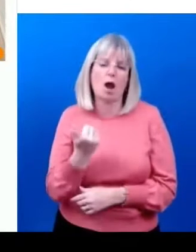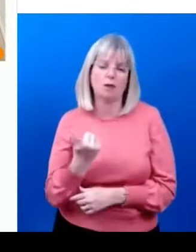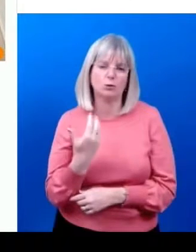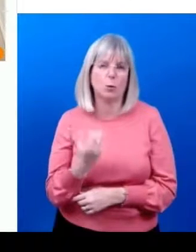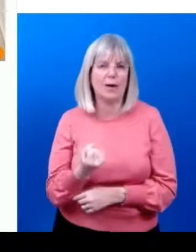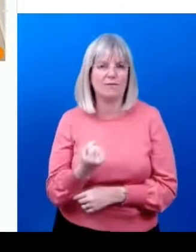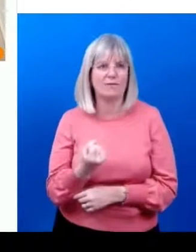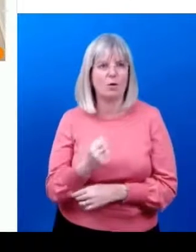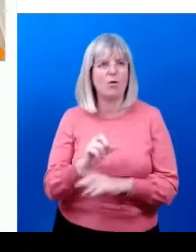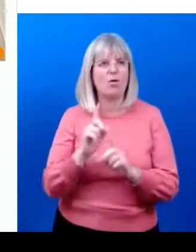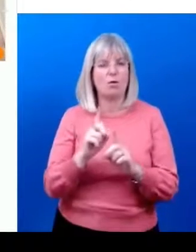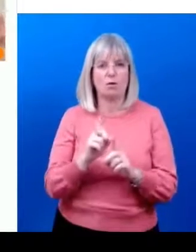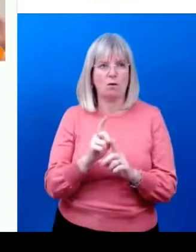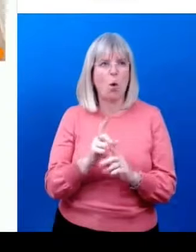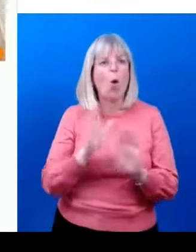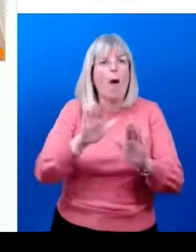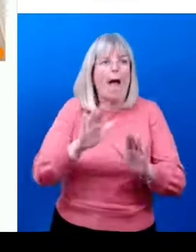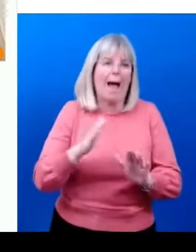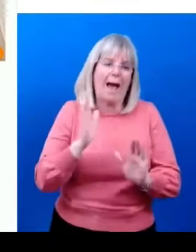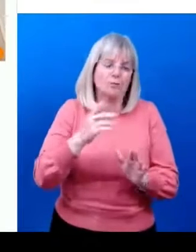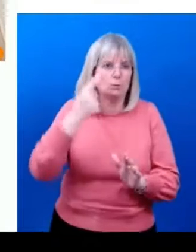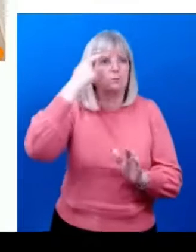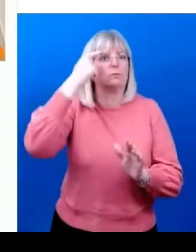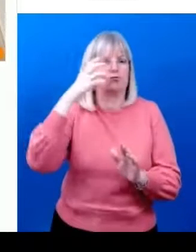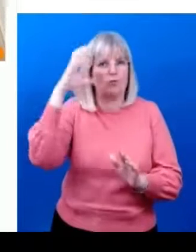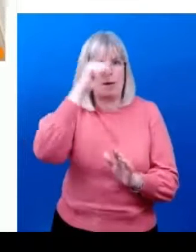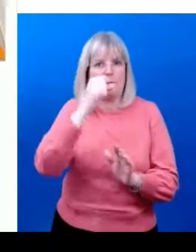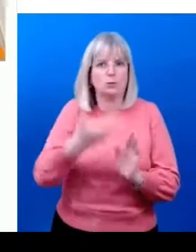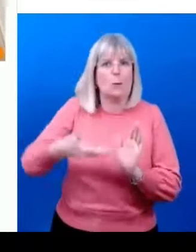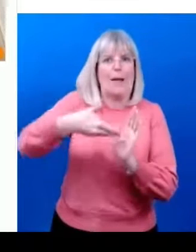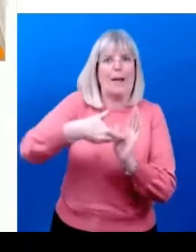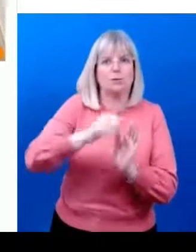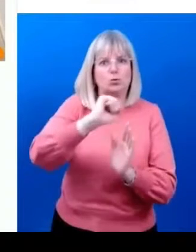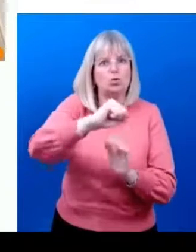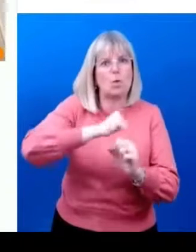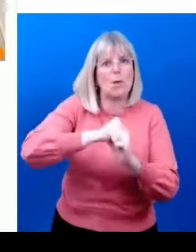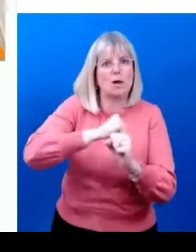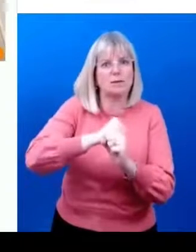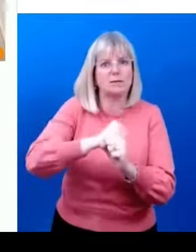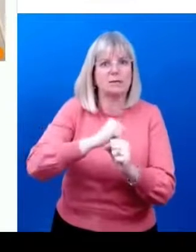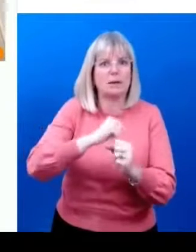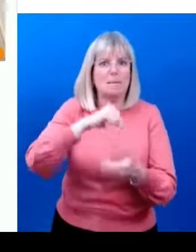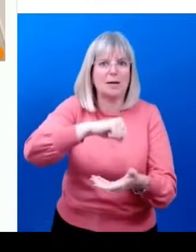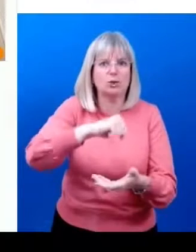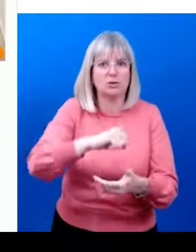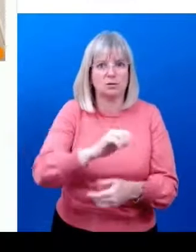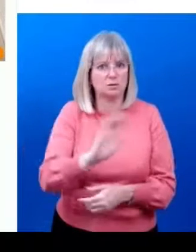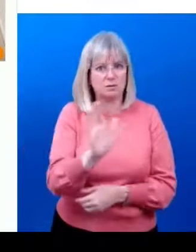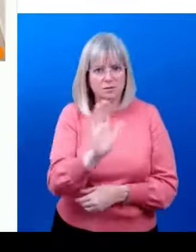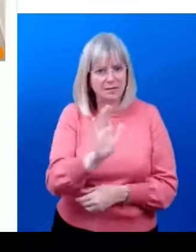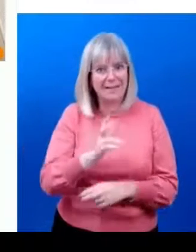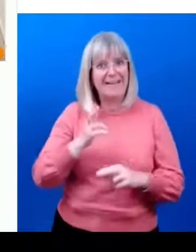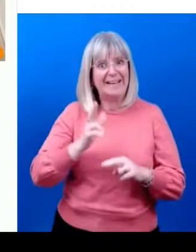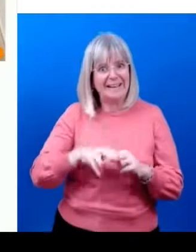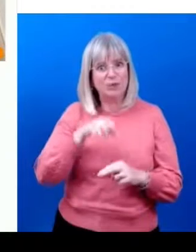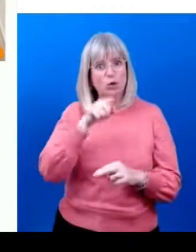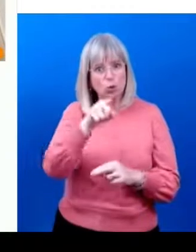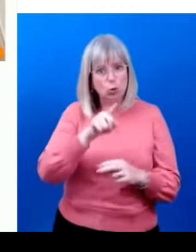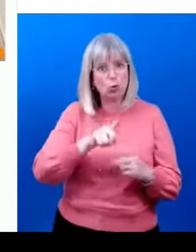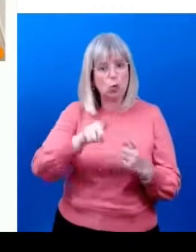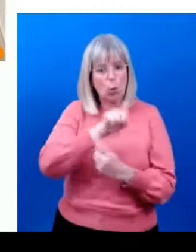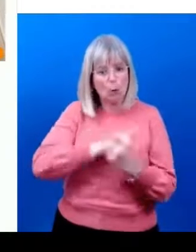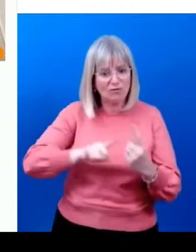on to your marketing budget. If you are having a conference and you're not considering our security and our privacy,